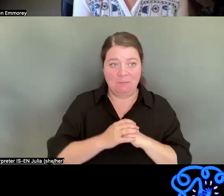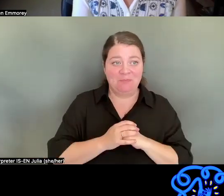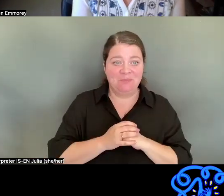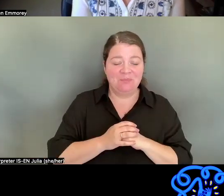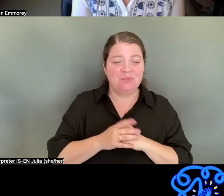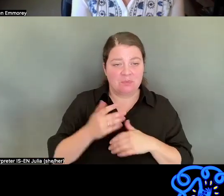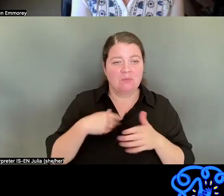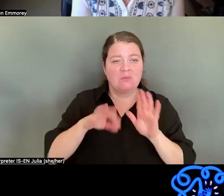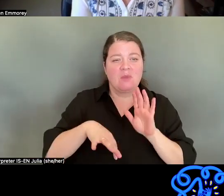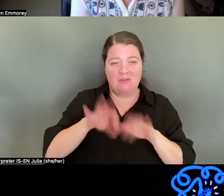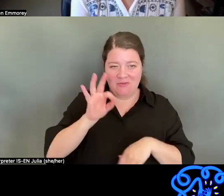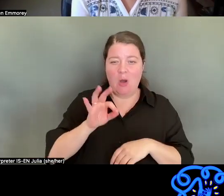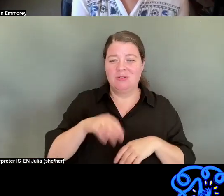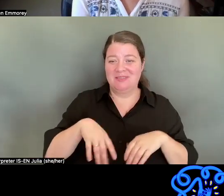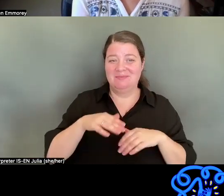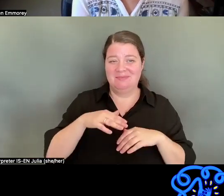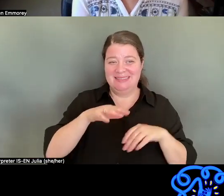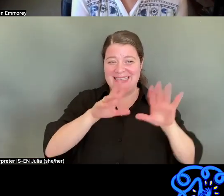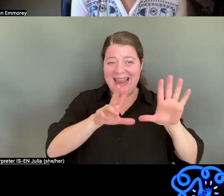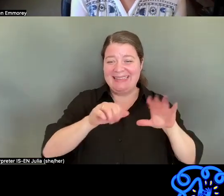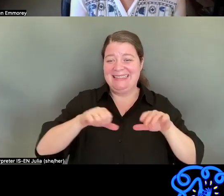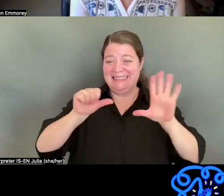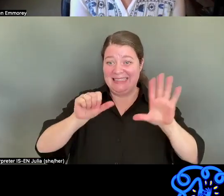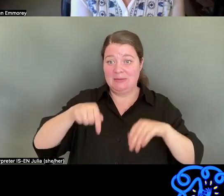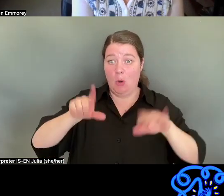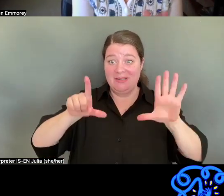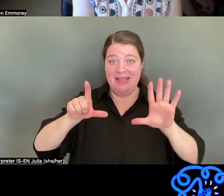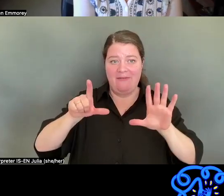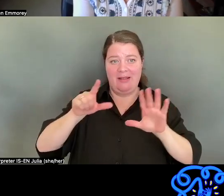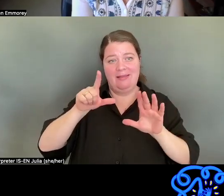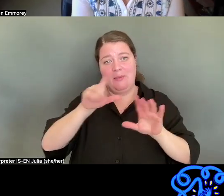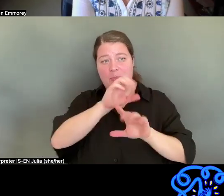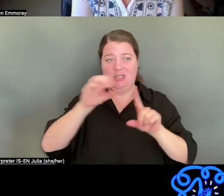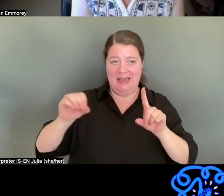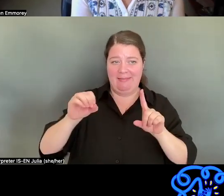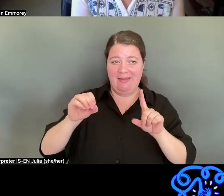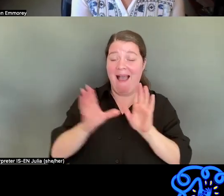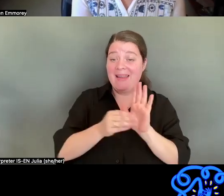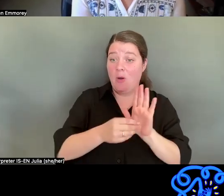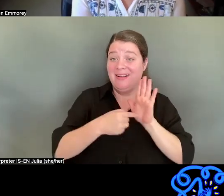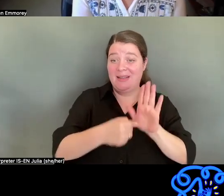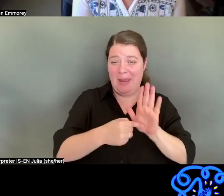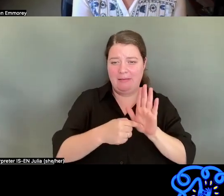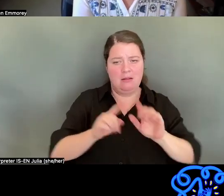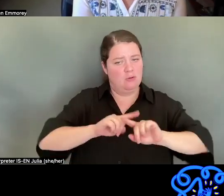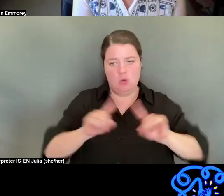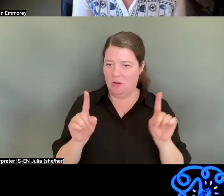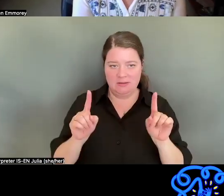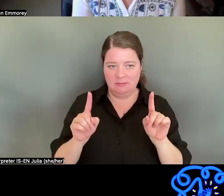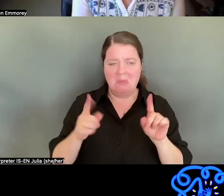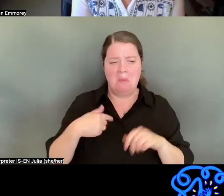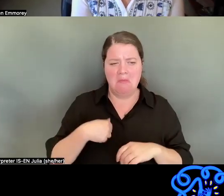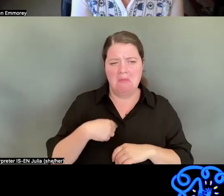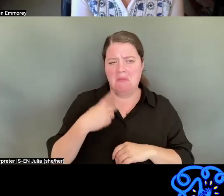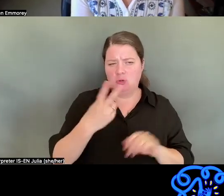so over 85%, were not iconically depicted. And I'm giving you two examples here, one of the non-iconic